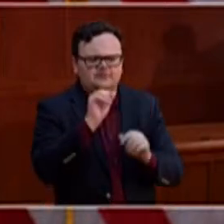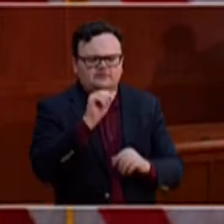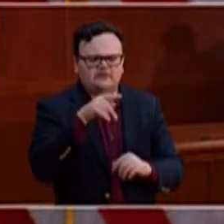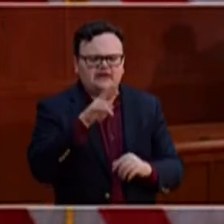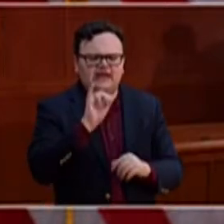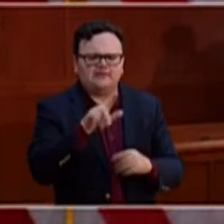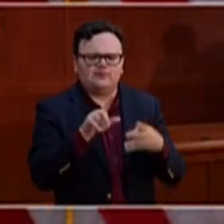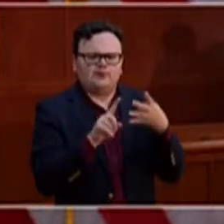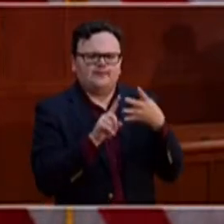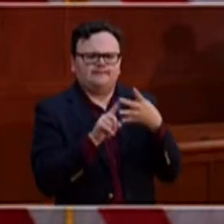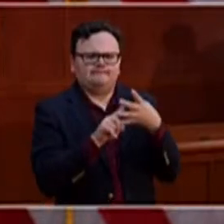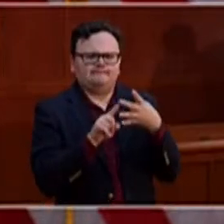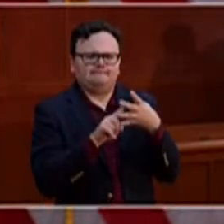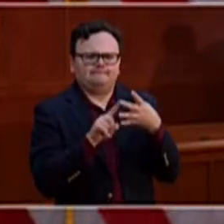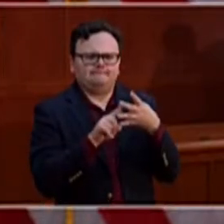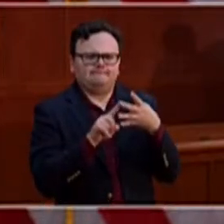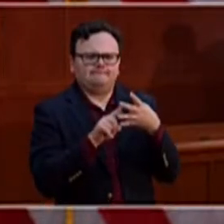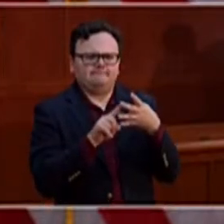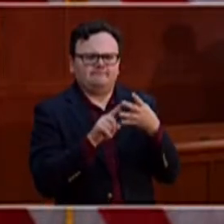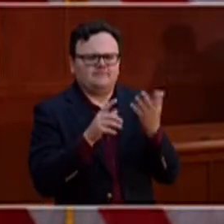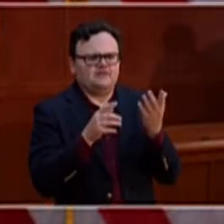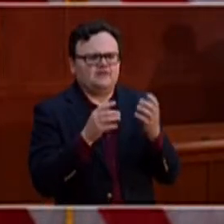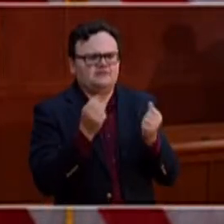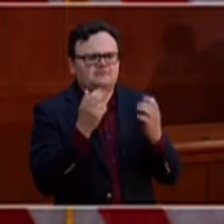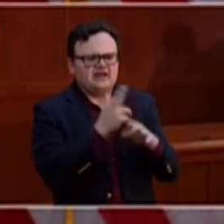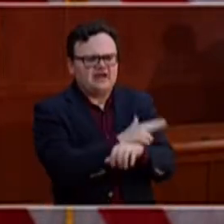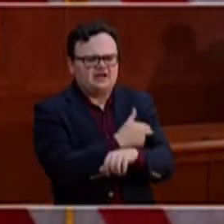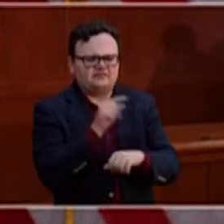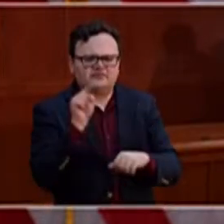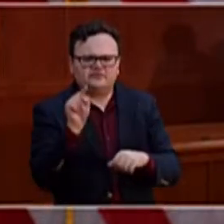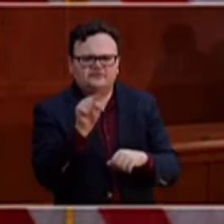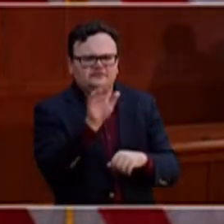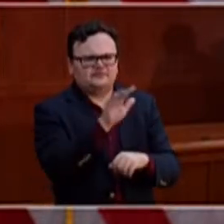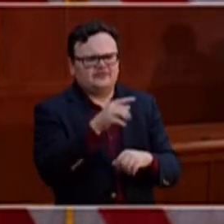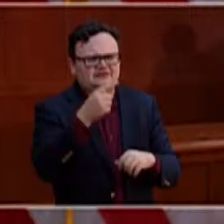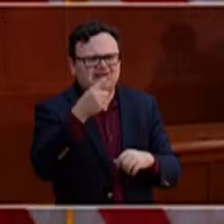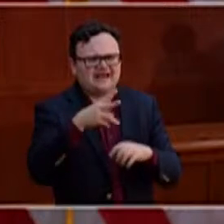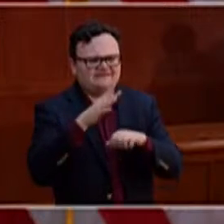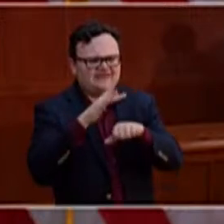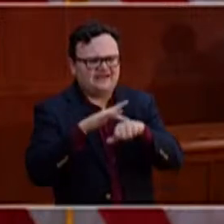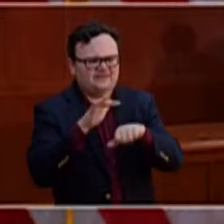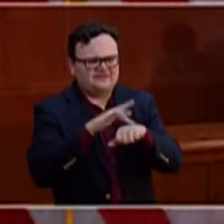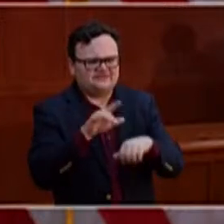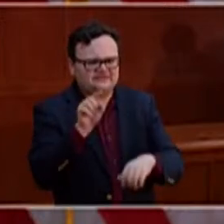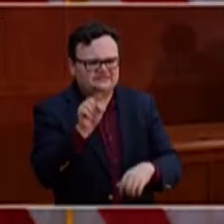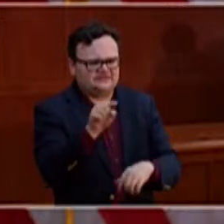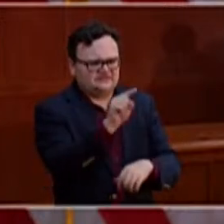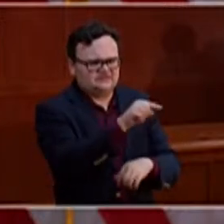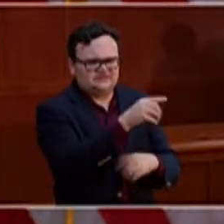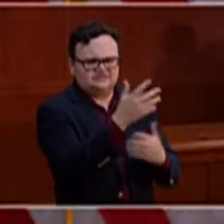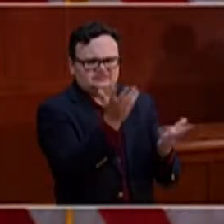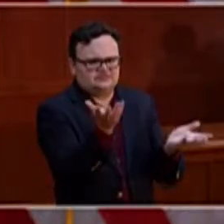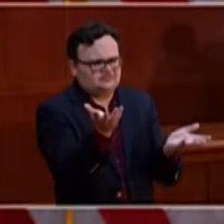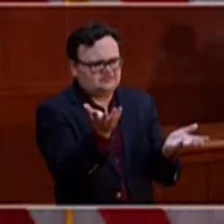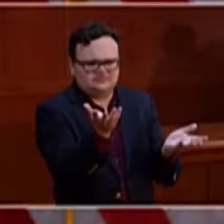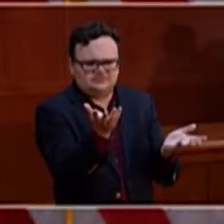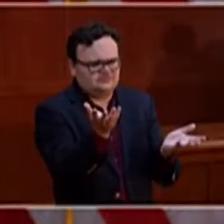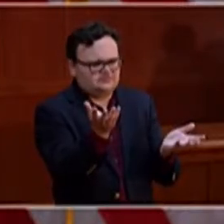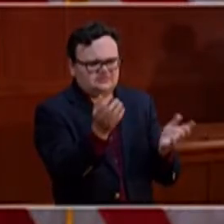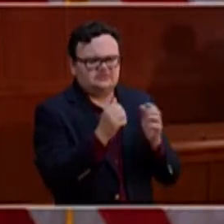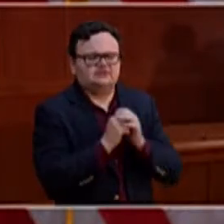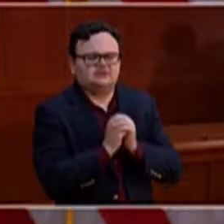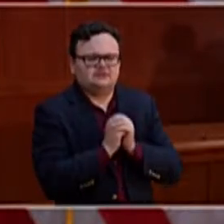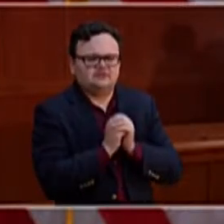our hospitals they were almost half empty, the hospitals, and they weren't doing the procedures. They were having problems. And so that reflected